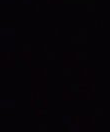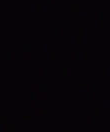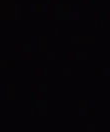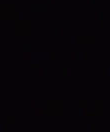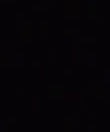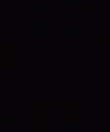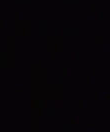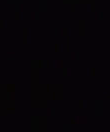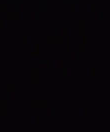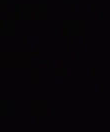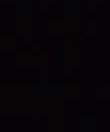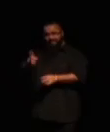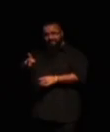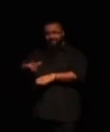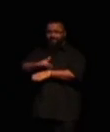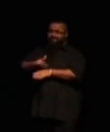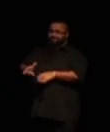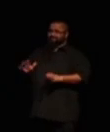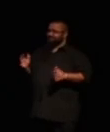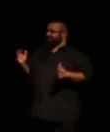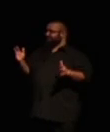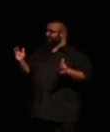year.